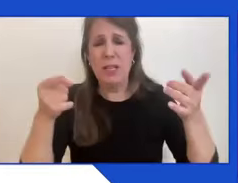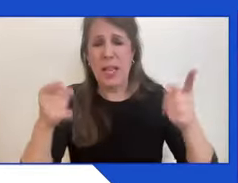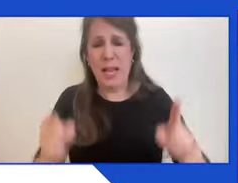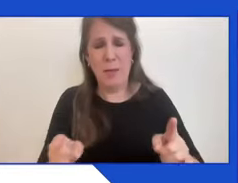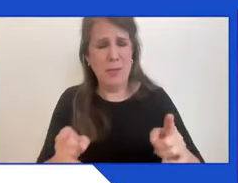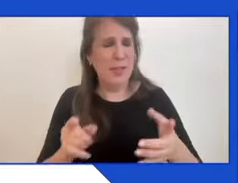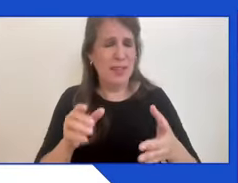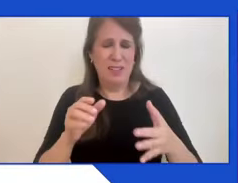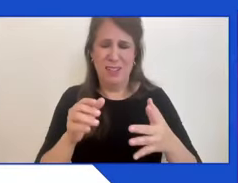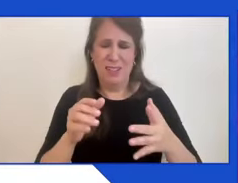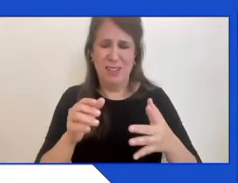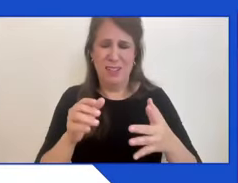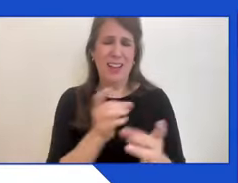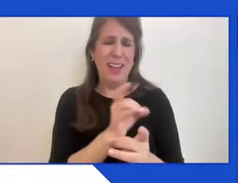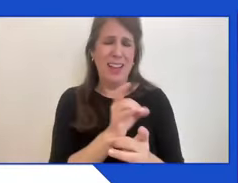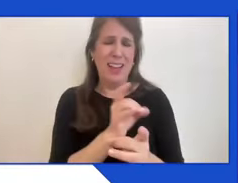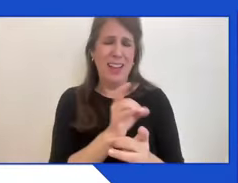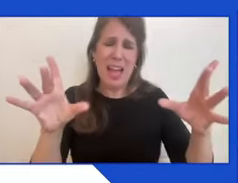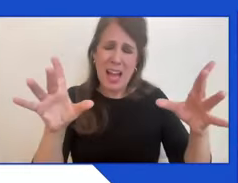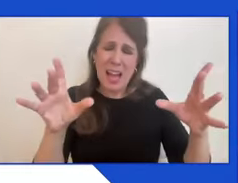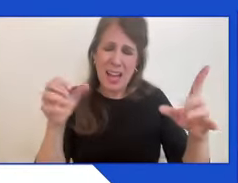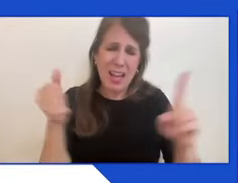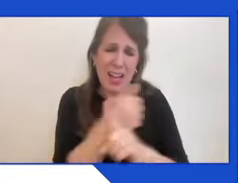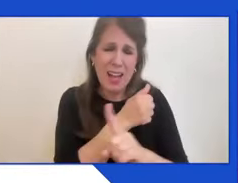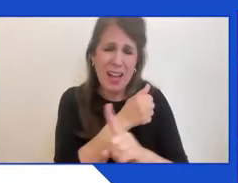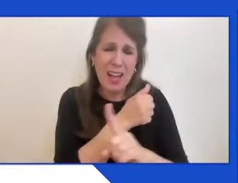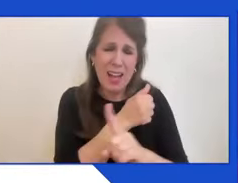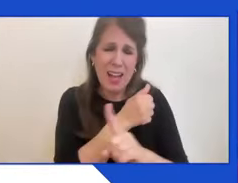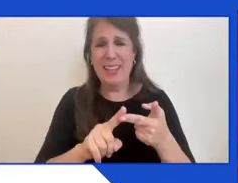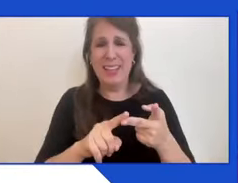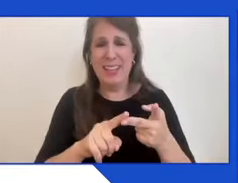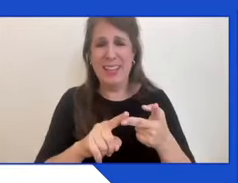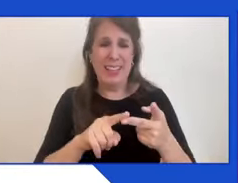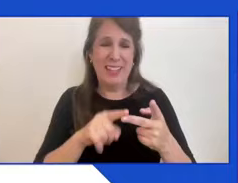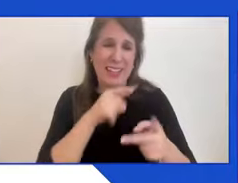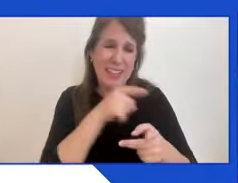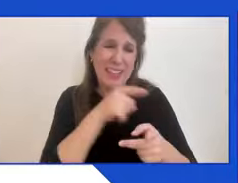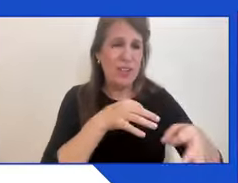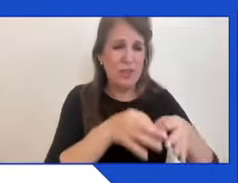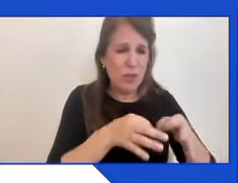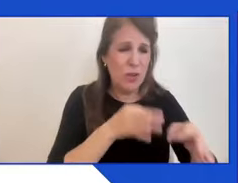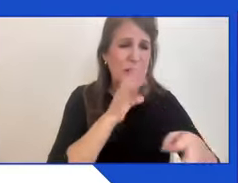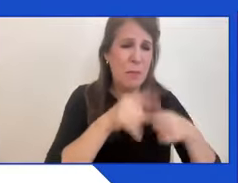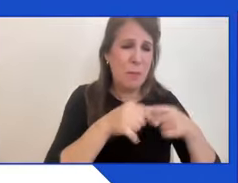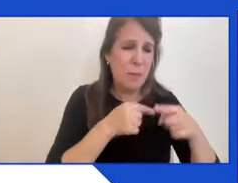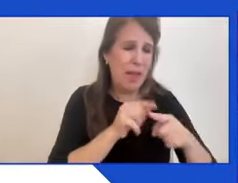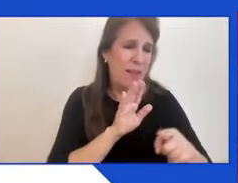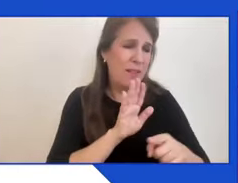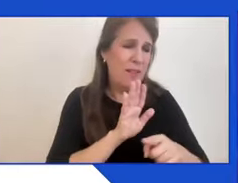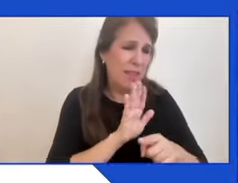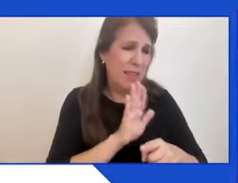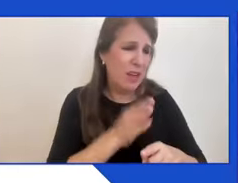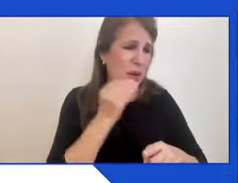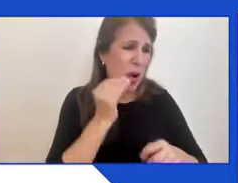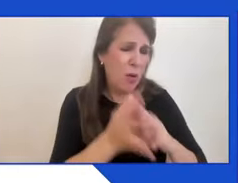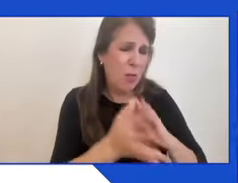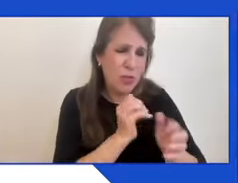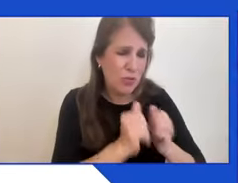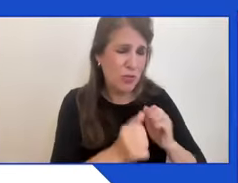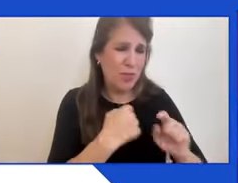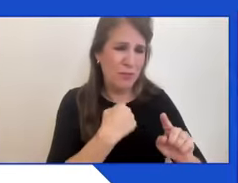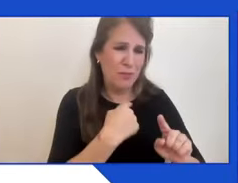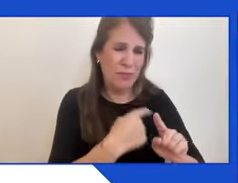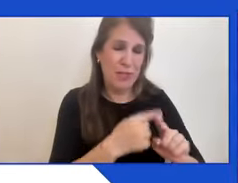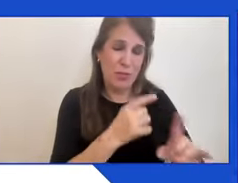and ultimately the death of their brother, while he was valiantly defending their